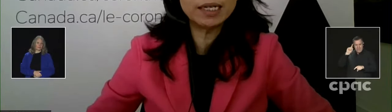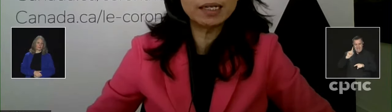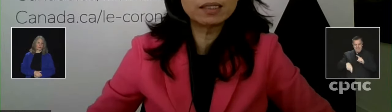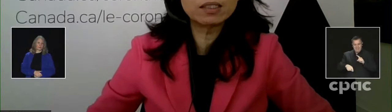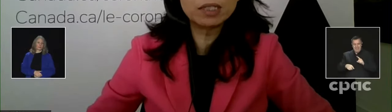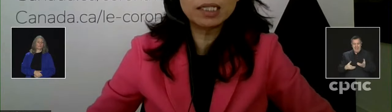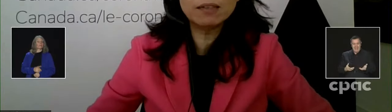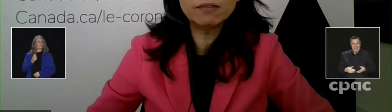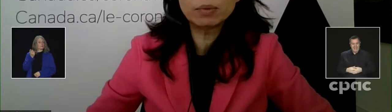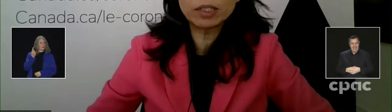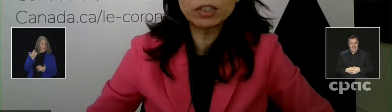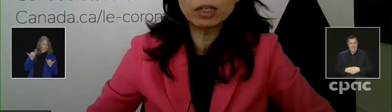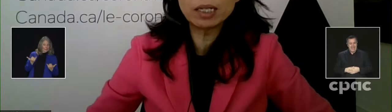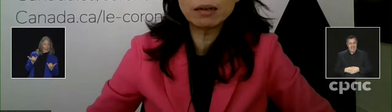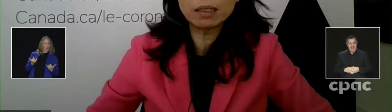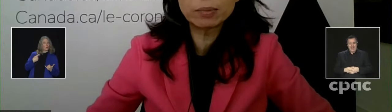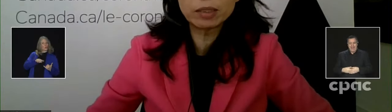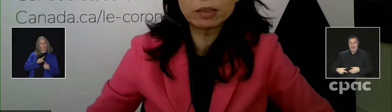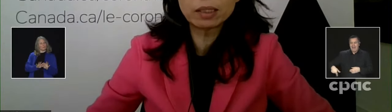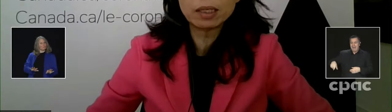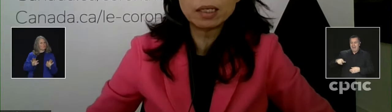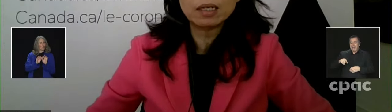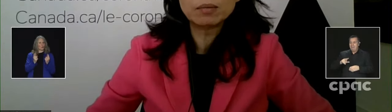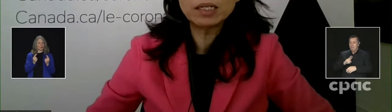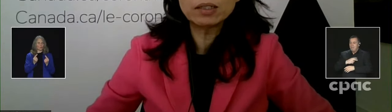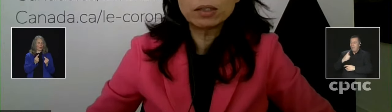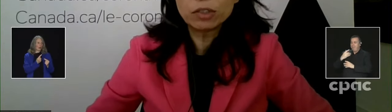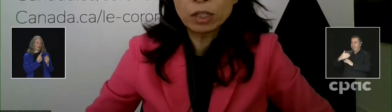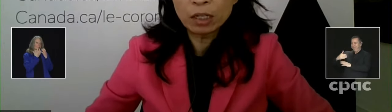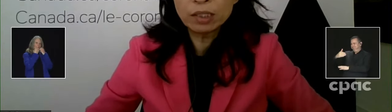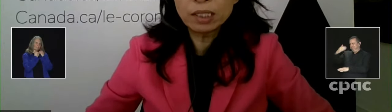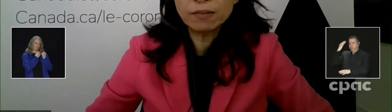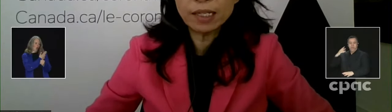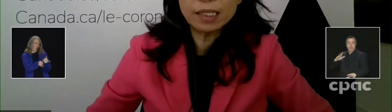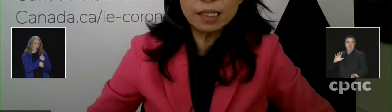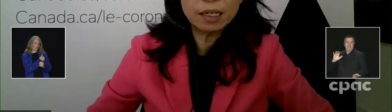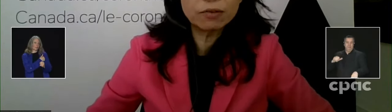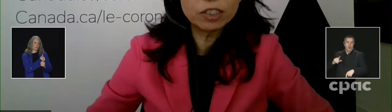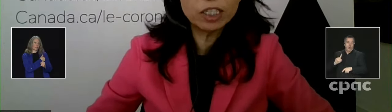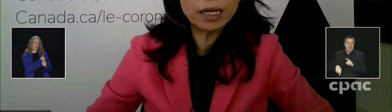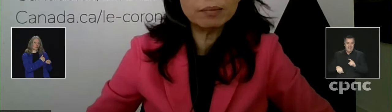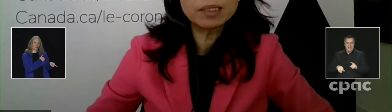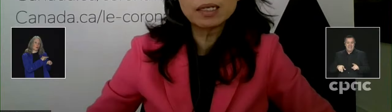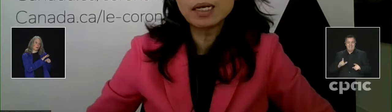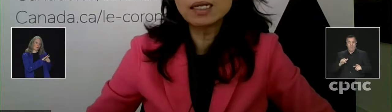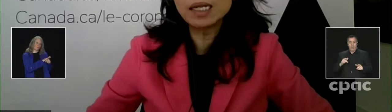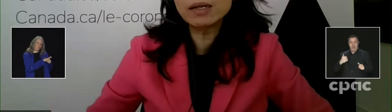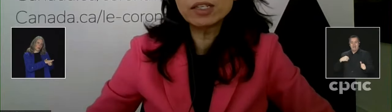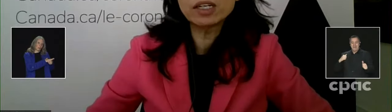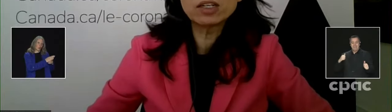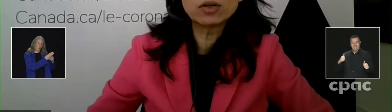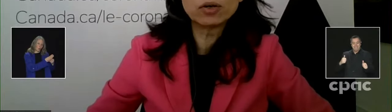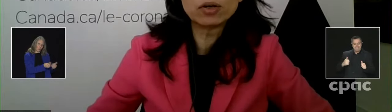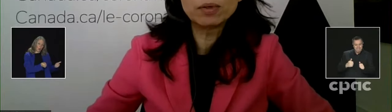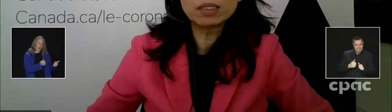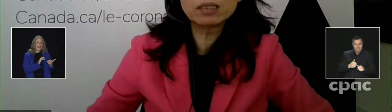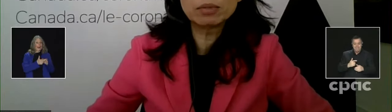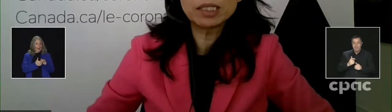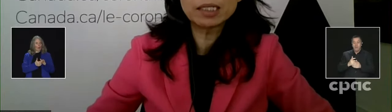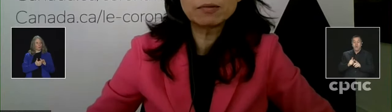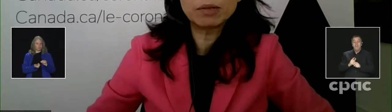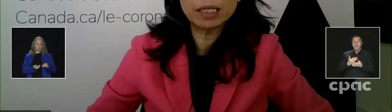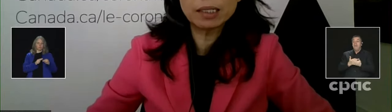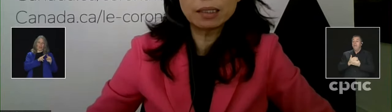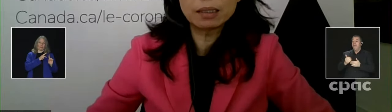what we can to relieve the pressure on our hospitals by closing vaccine coverage gaps and layering on core